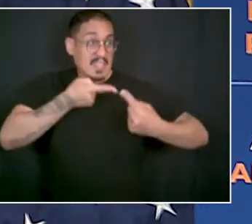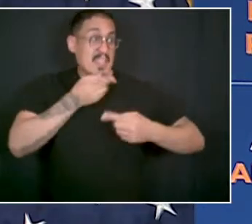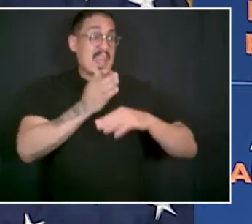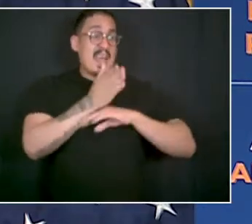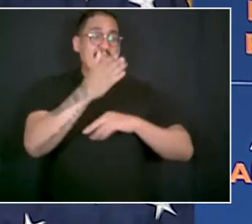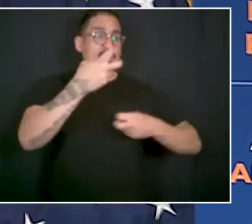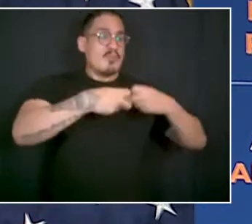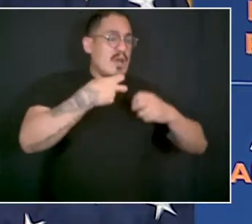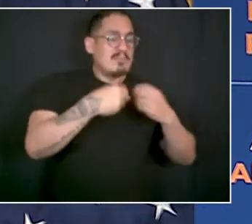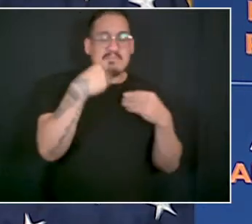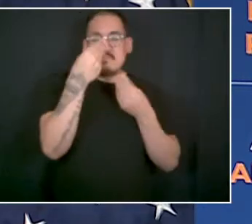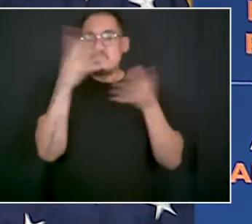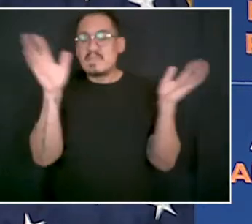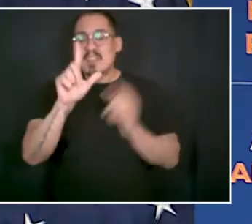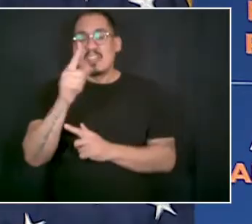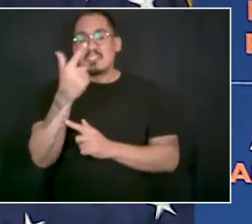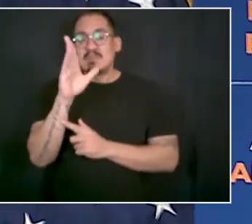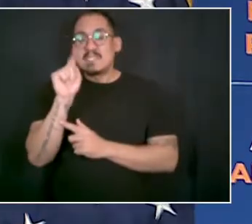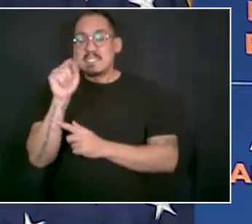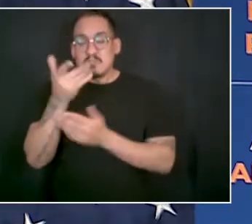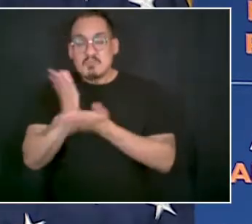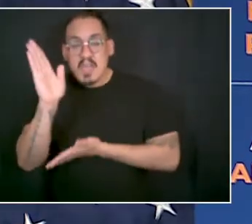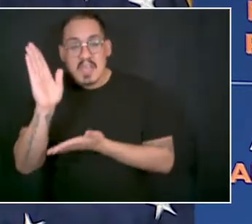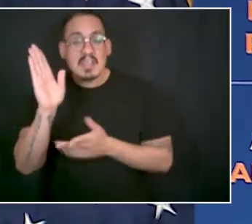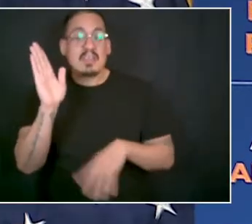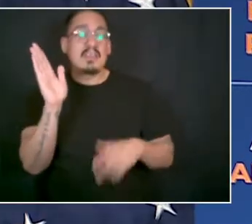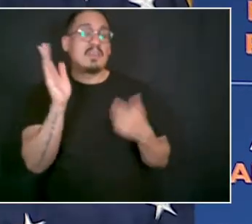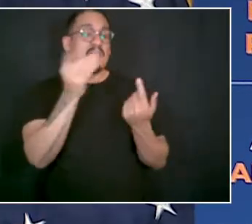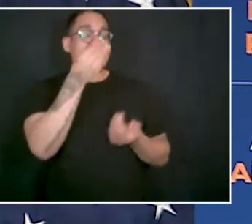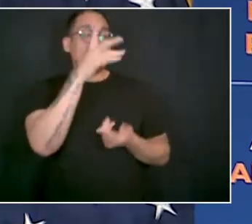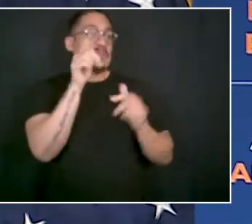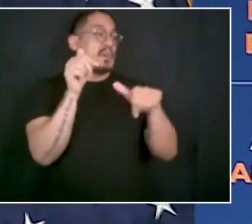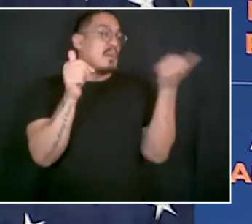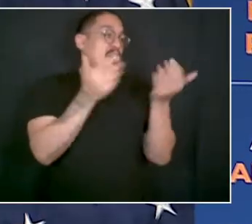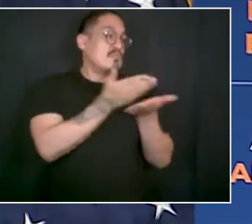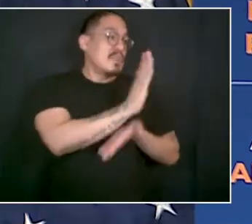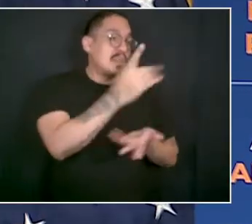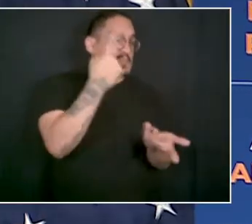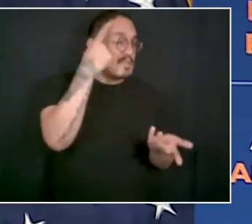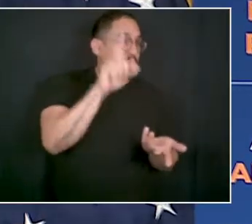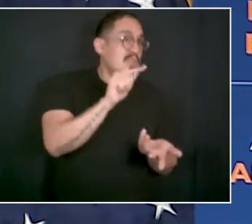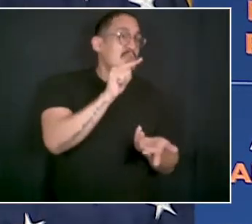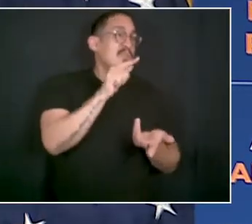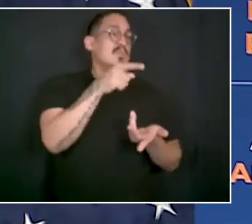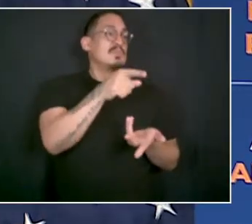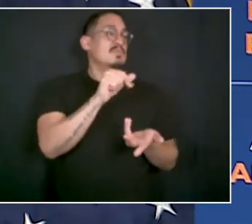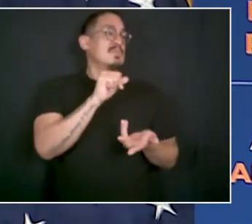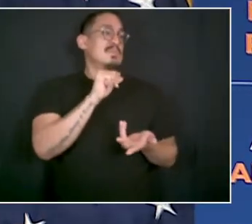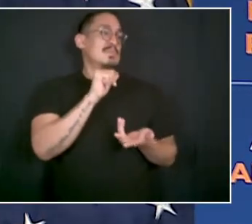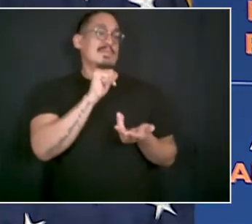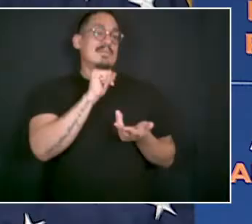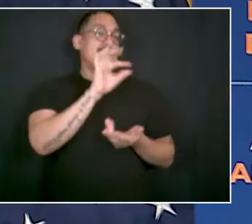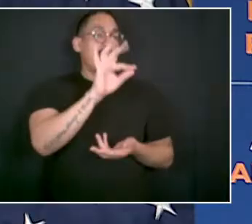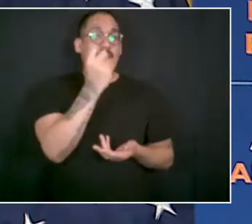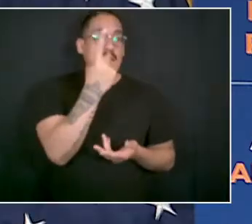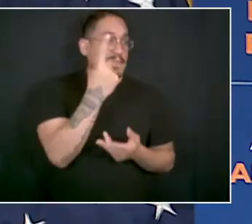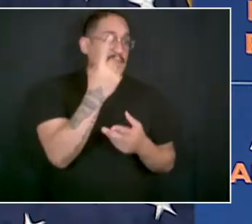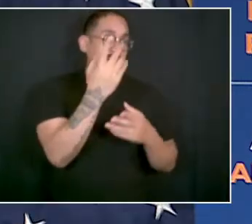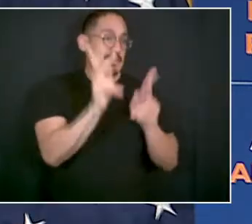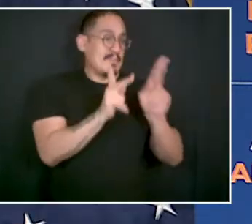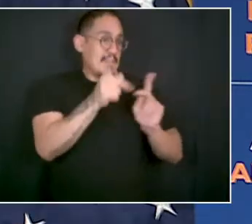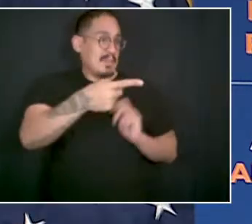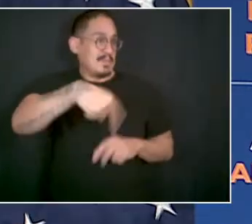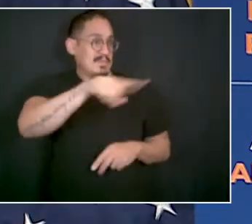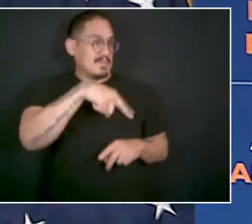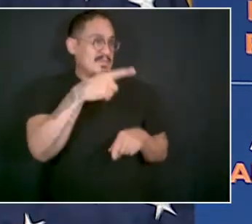rights, I don't care if it's rights for those 9/11 victims, people call Randy. He has